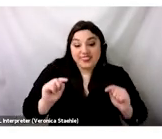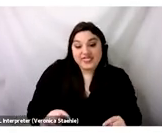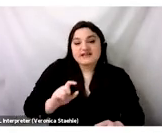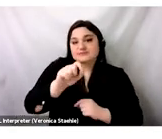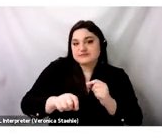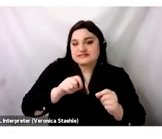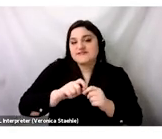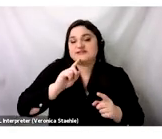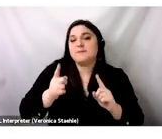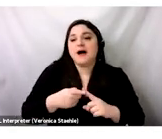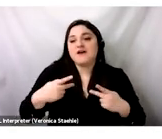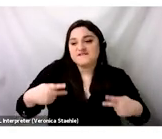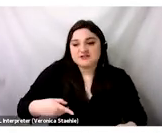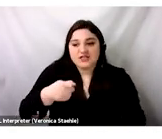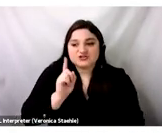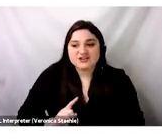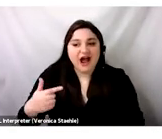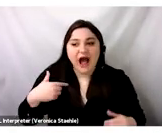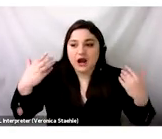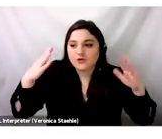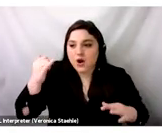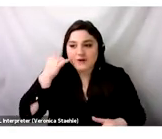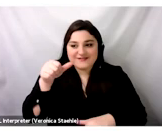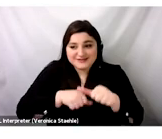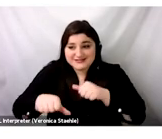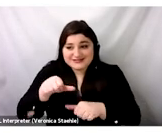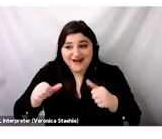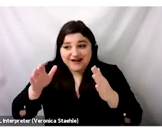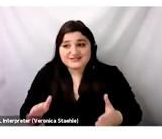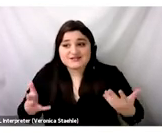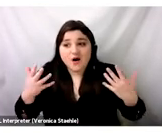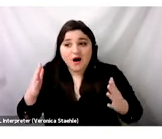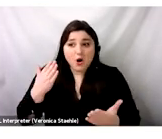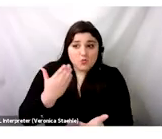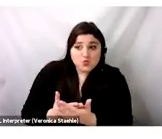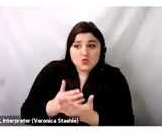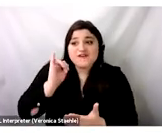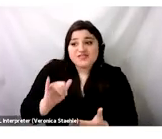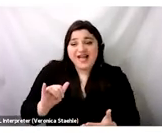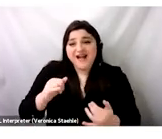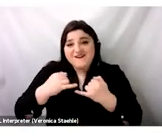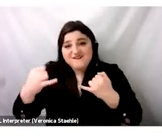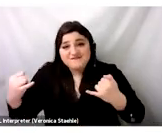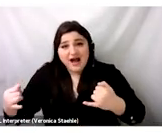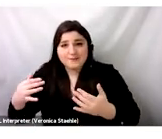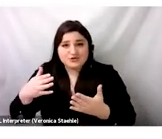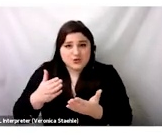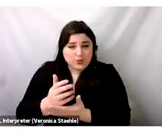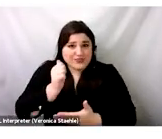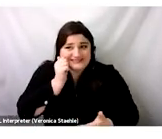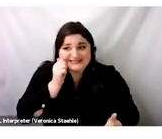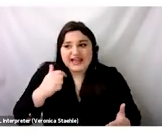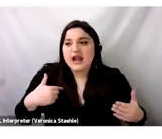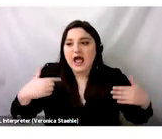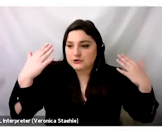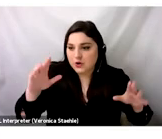about like physical ingestion. I don't know if there's research out there that is actually proving that fibers are like entering through skin contact,